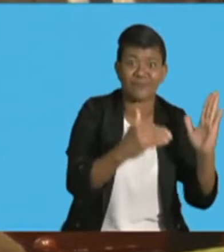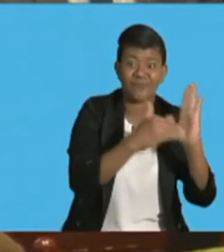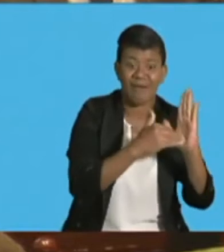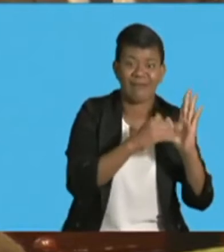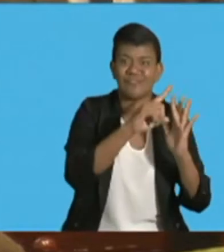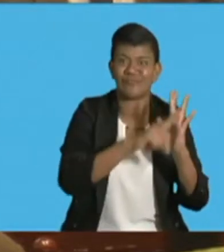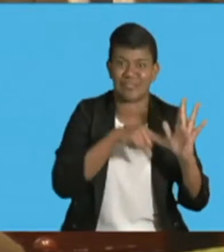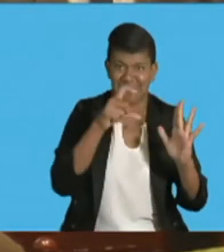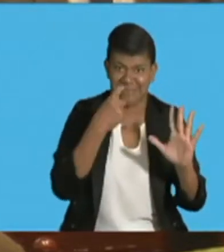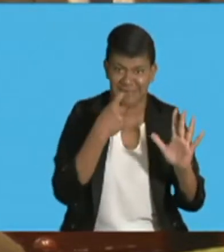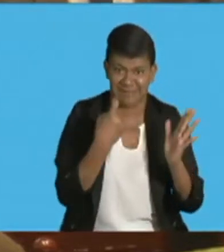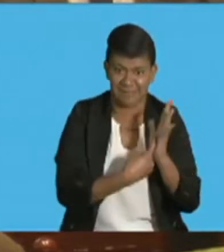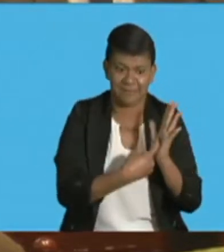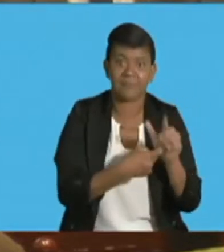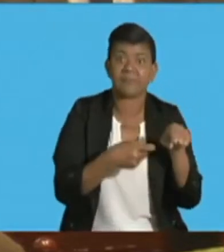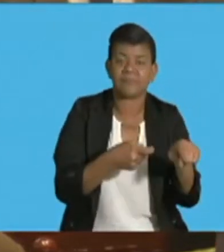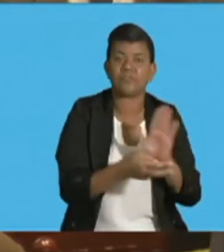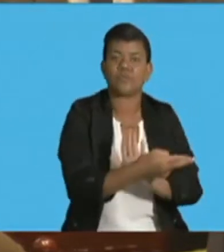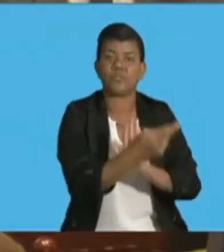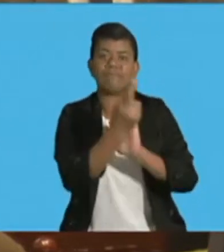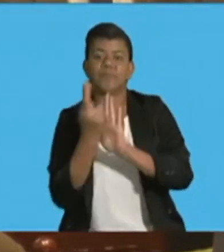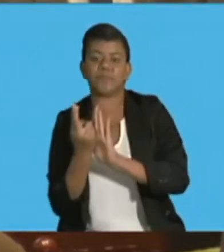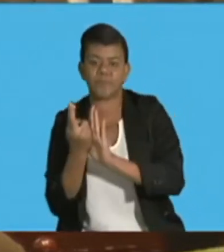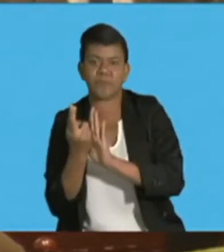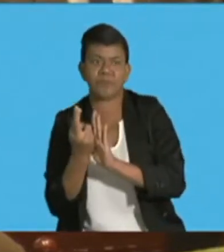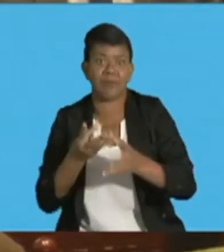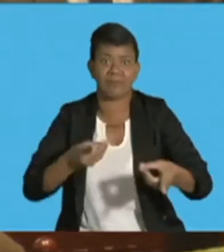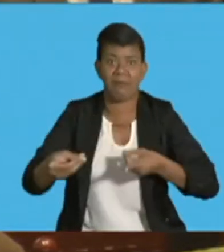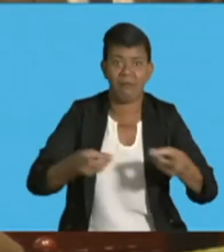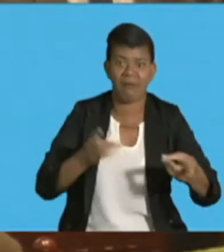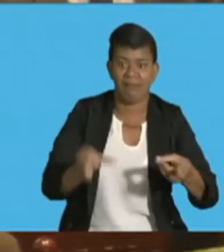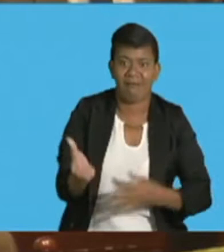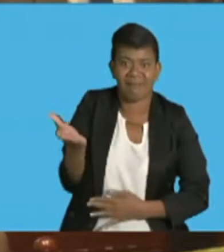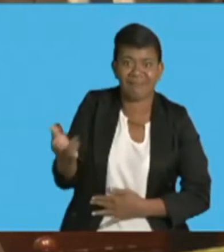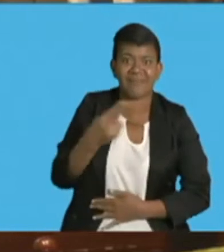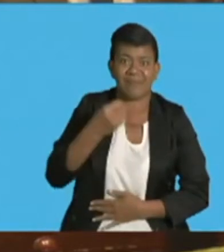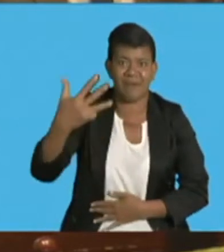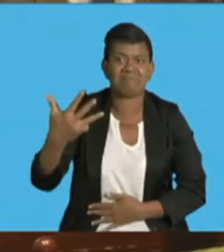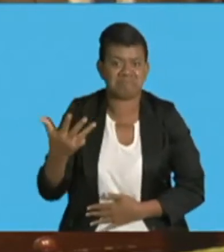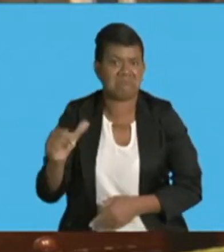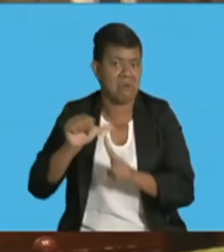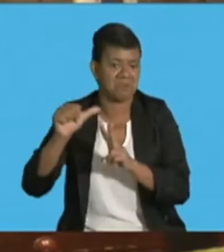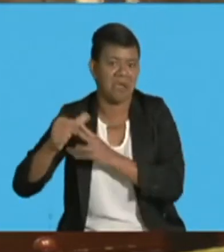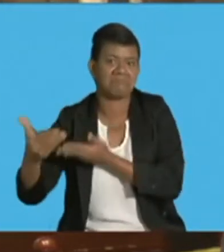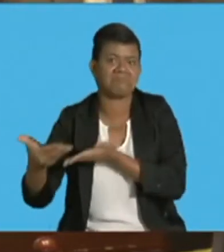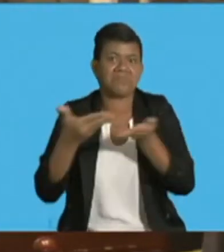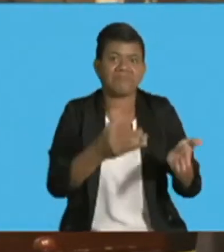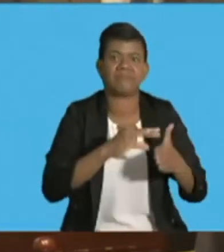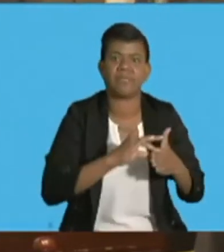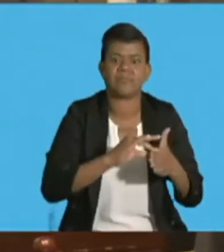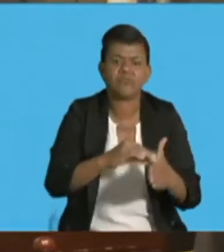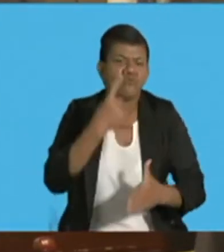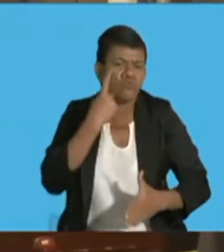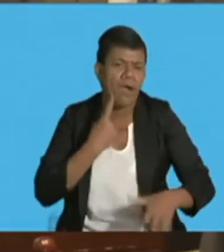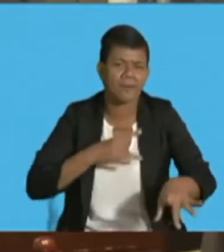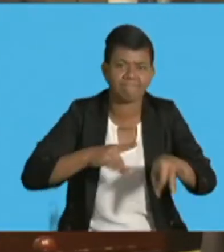not only has to review the salaries of the directors for 2019, but also has to provide leadership in formulating a long-term and feasible